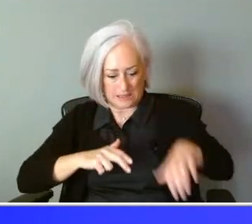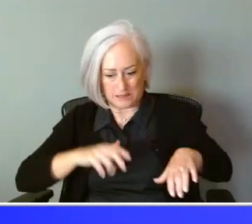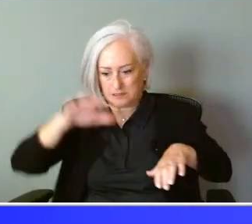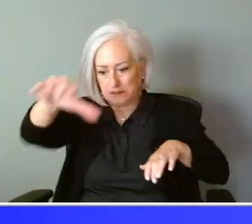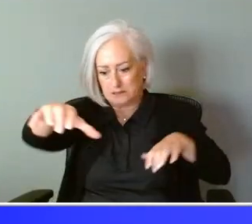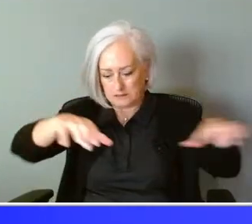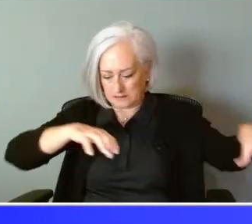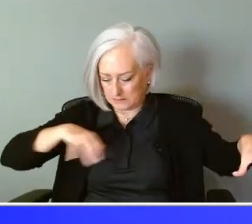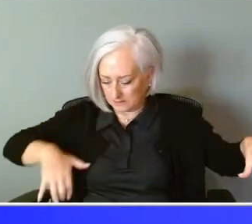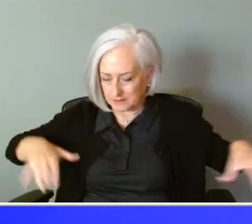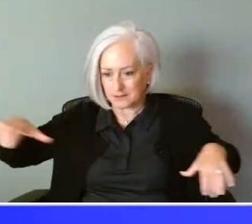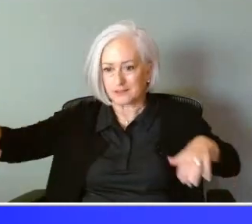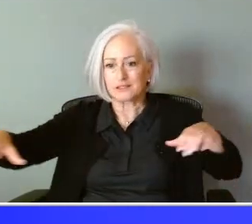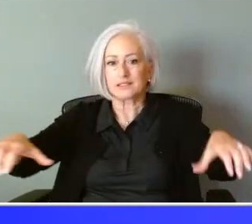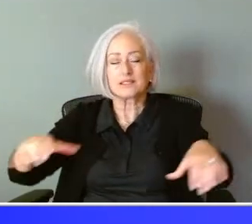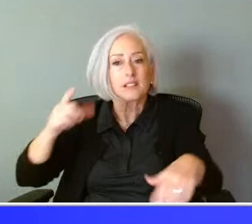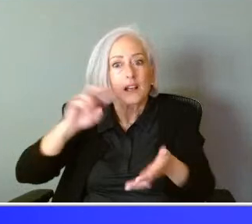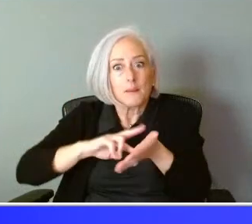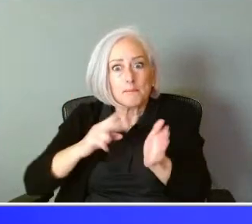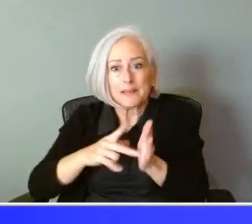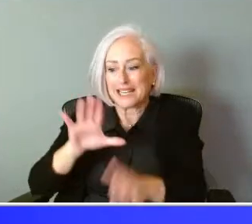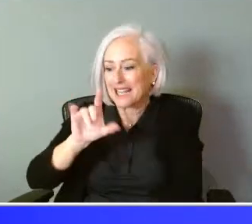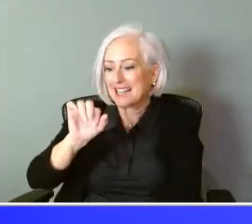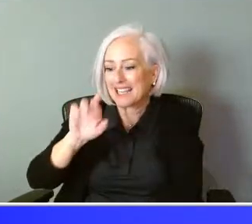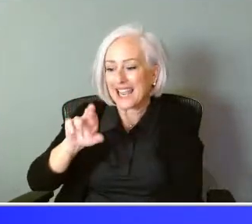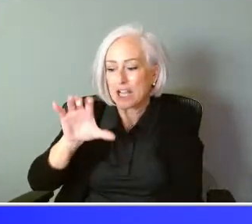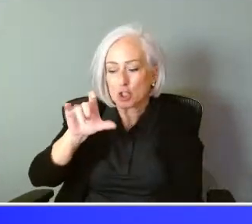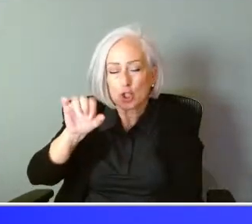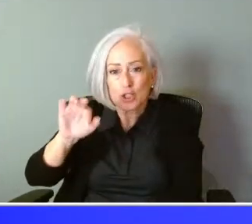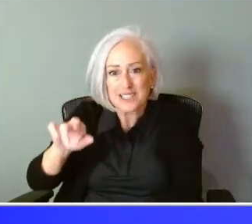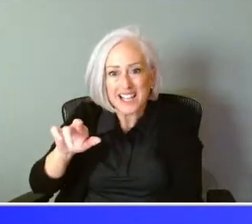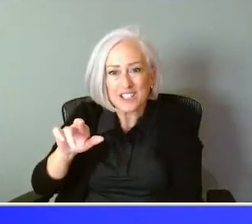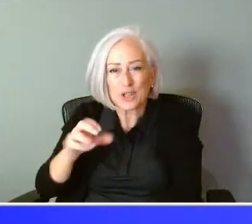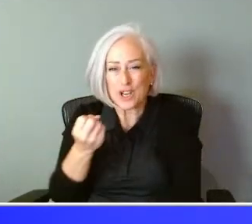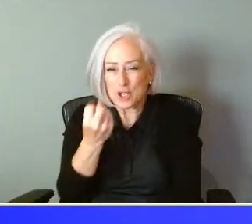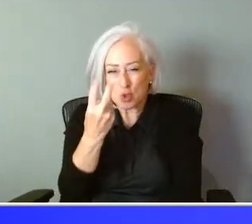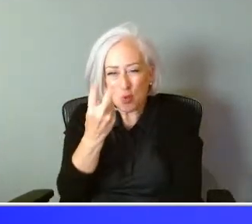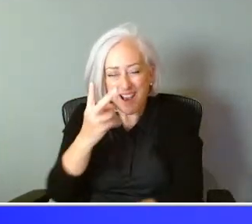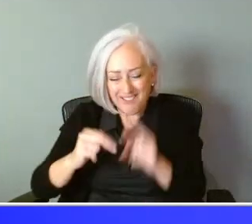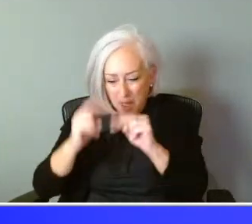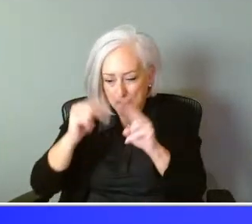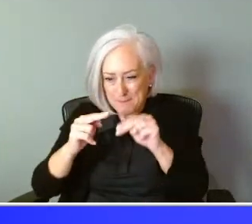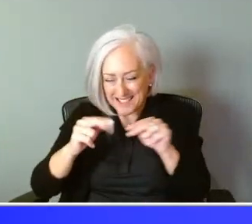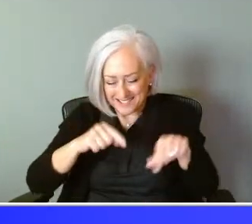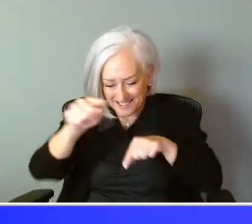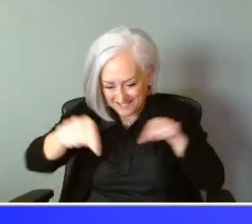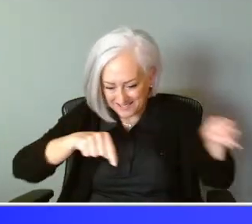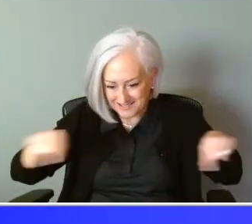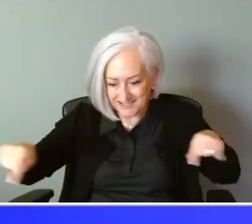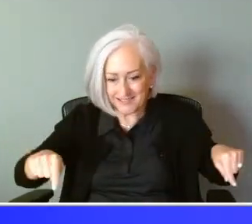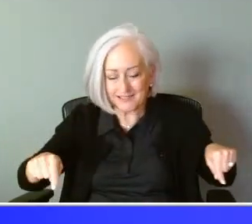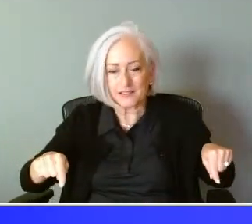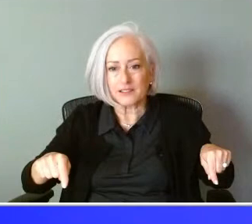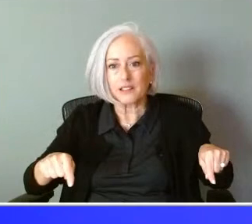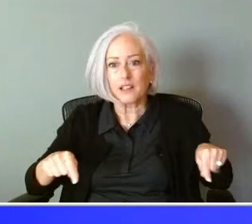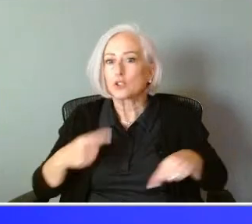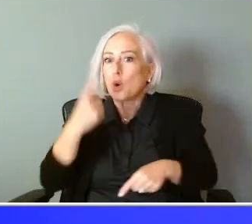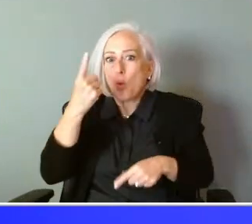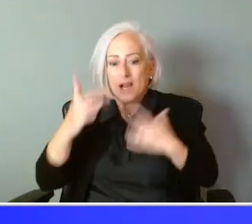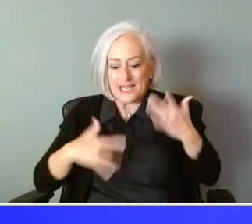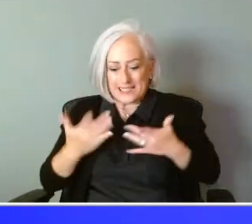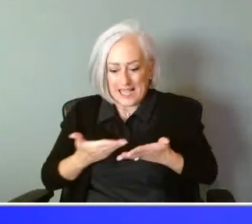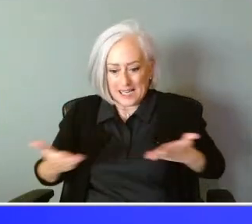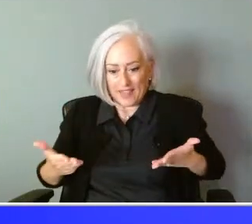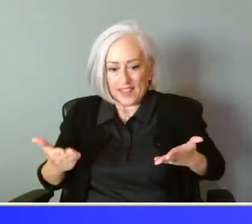buildings. And one of the most exciting projects that we have ongoing right now is planning for a new signature cancer